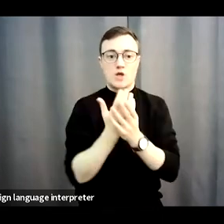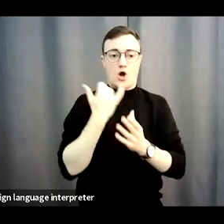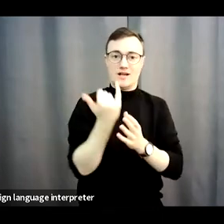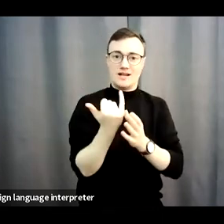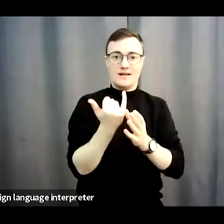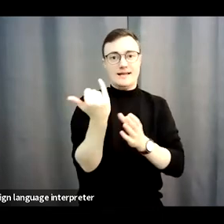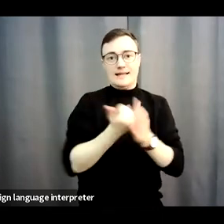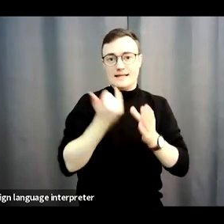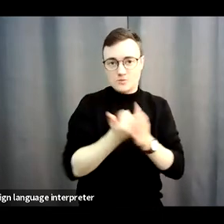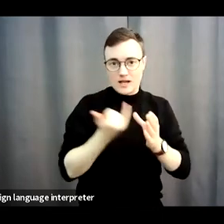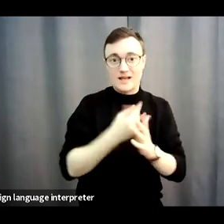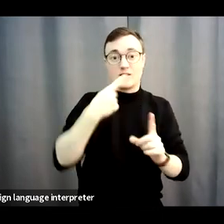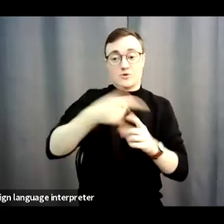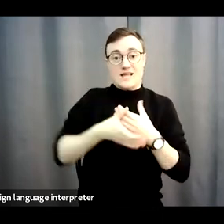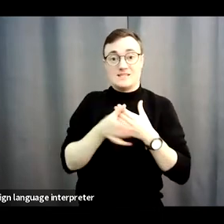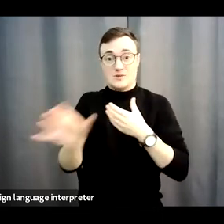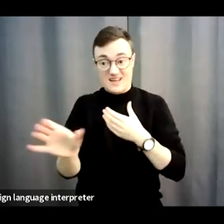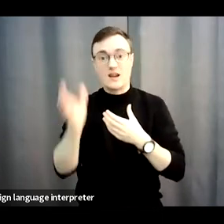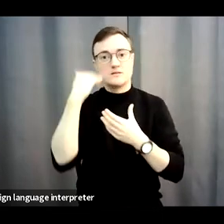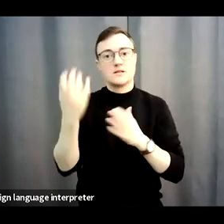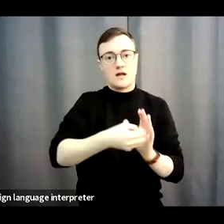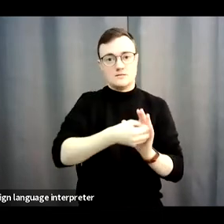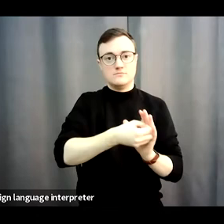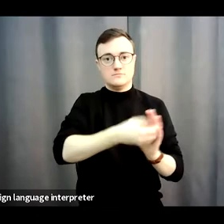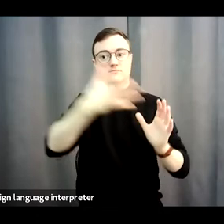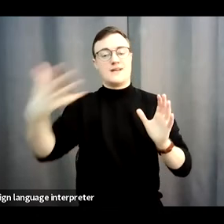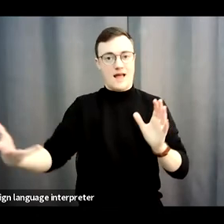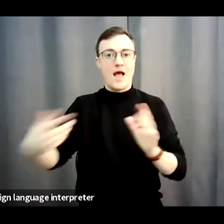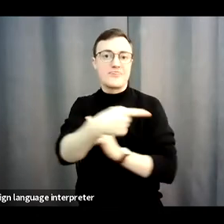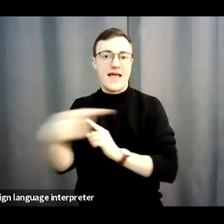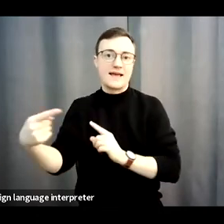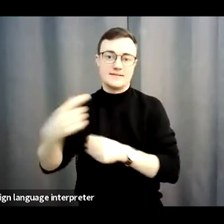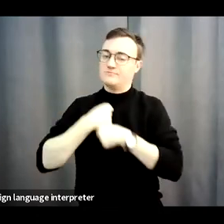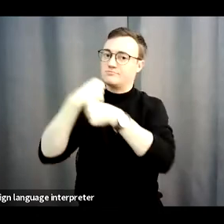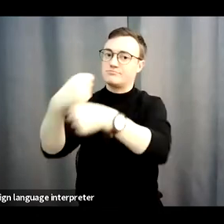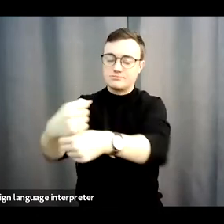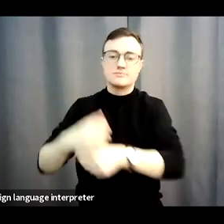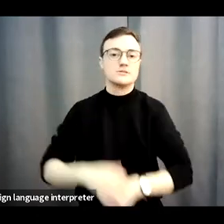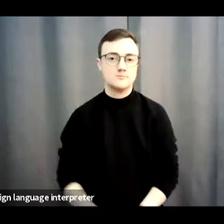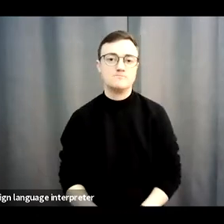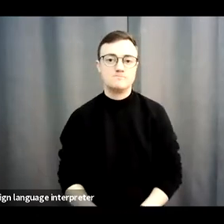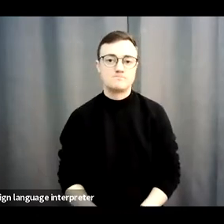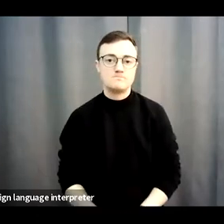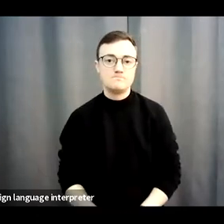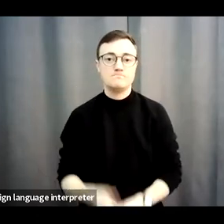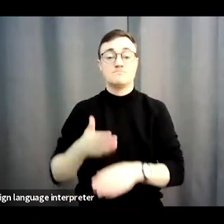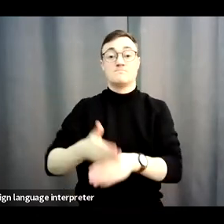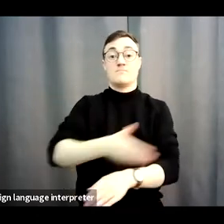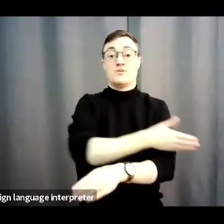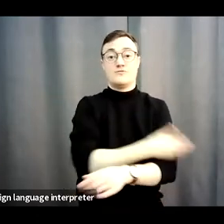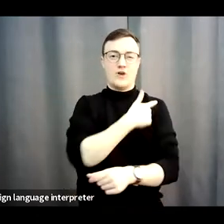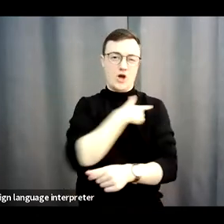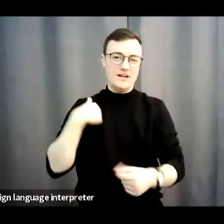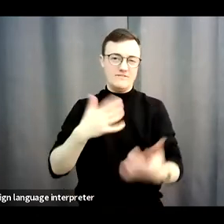can have long-standing negative consequences. Now, before continuing on the theme